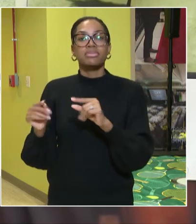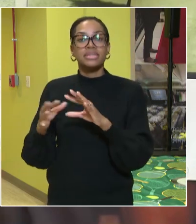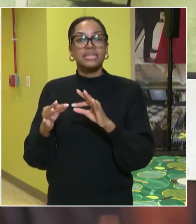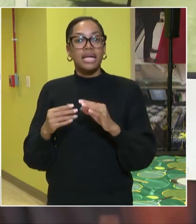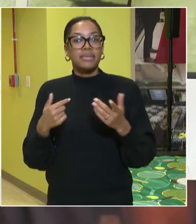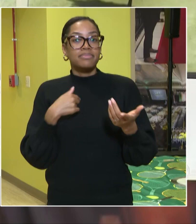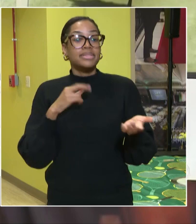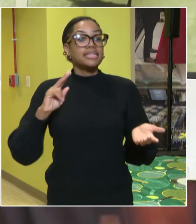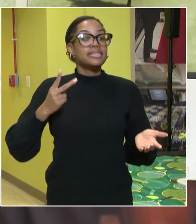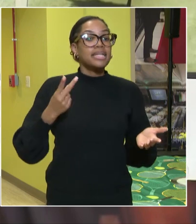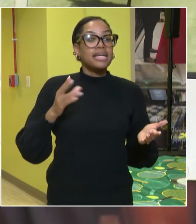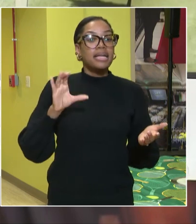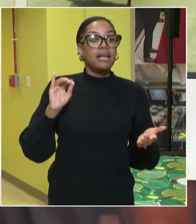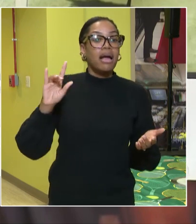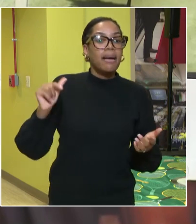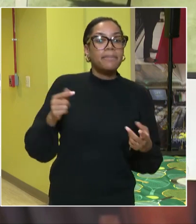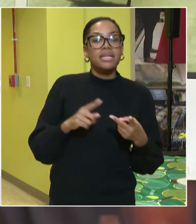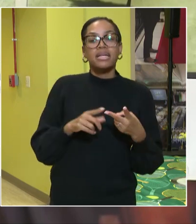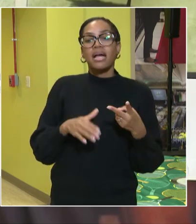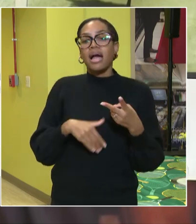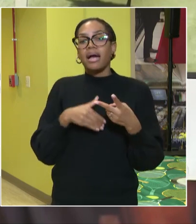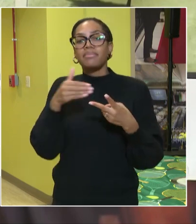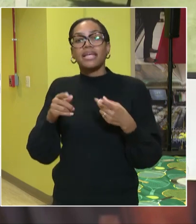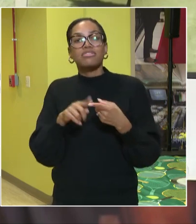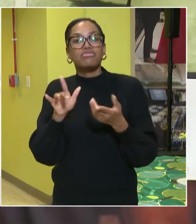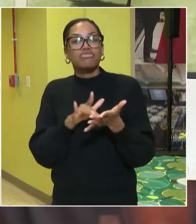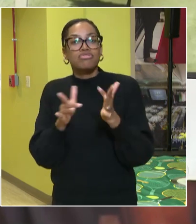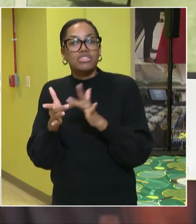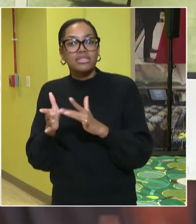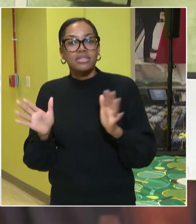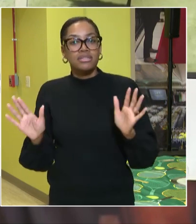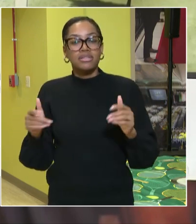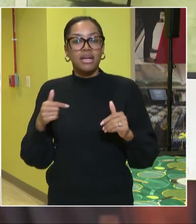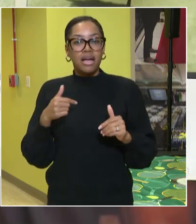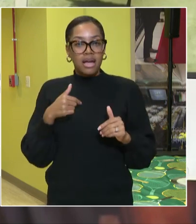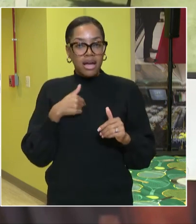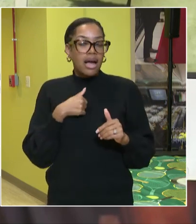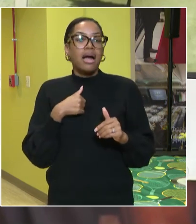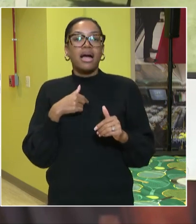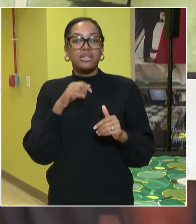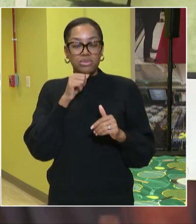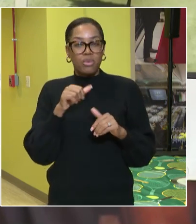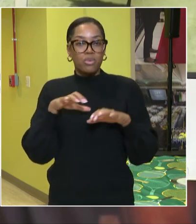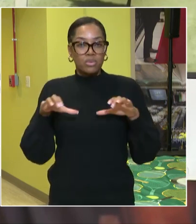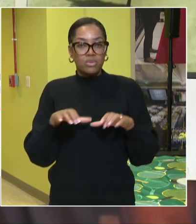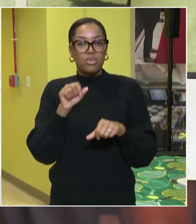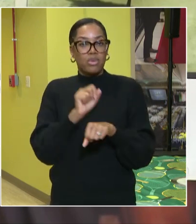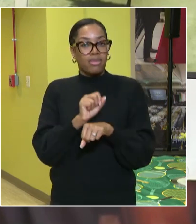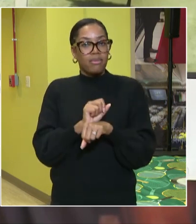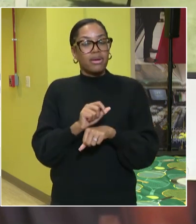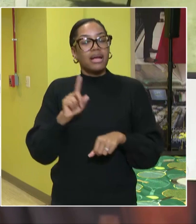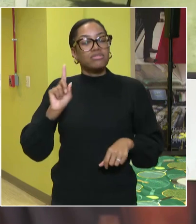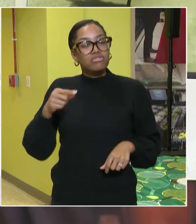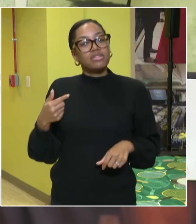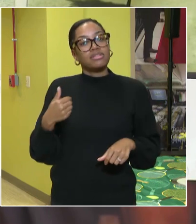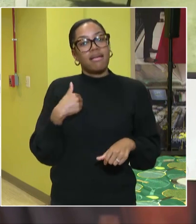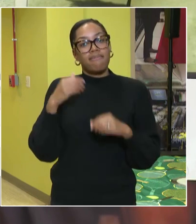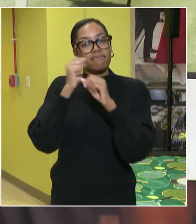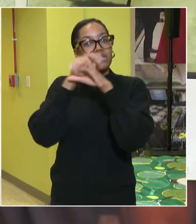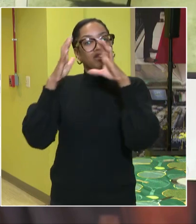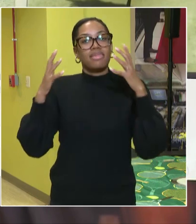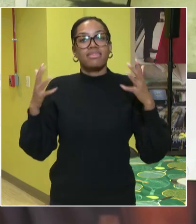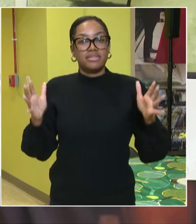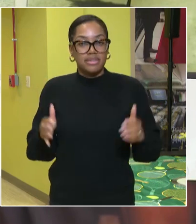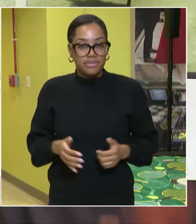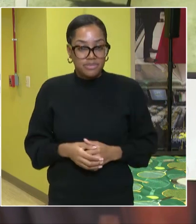second coming, I'm next to Jesus, all that stuff you say. I don't do the work. I just had a vision. The people who